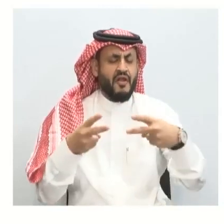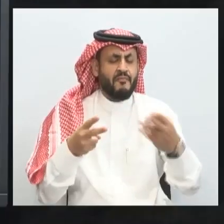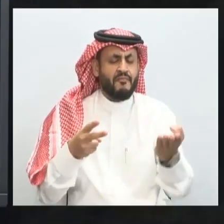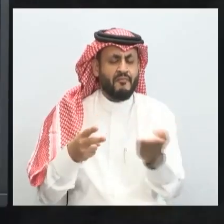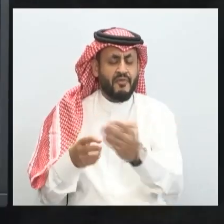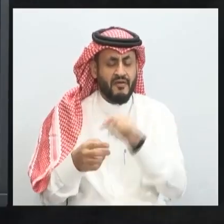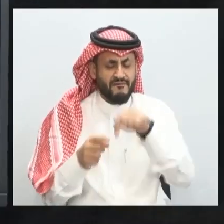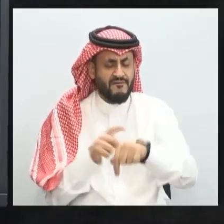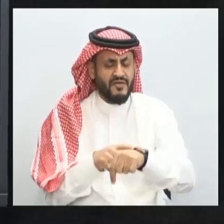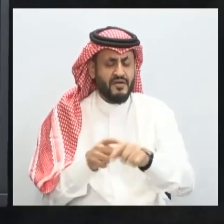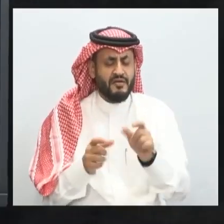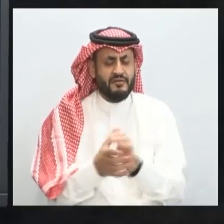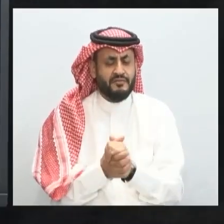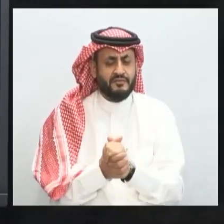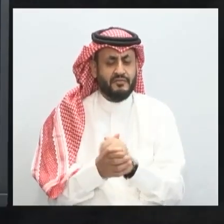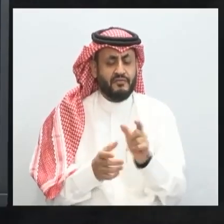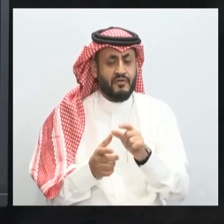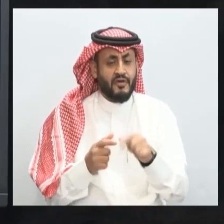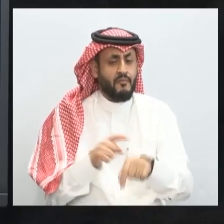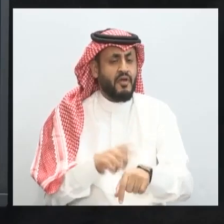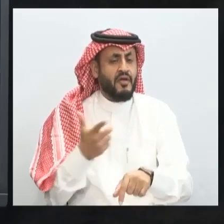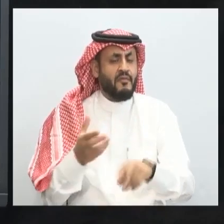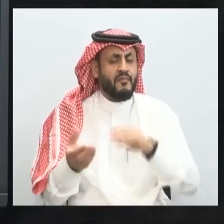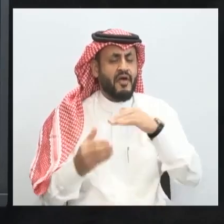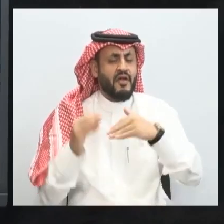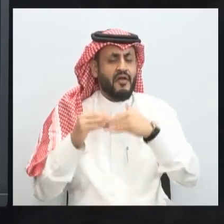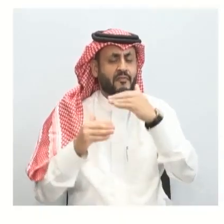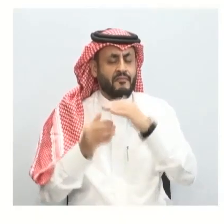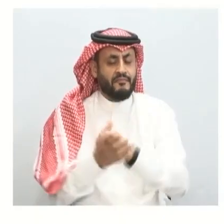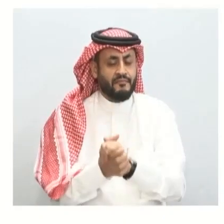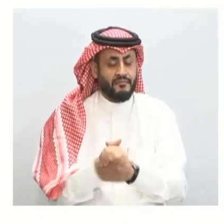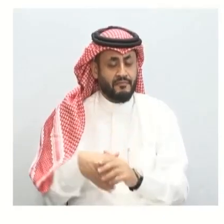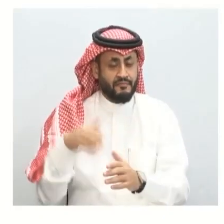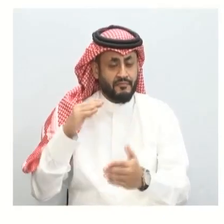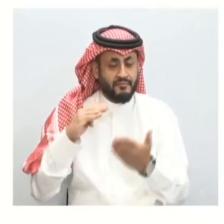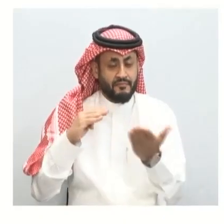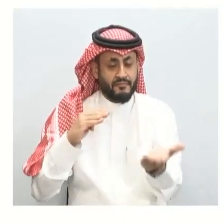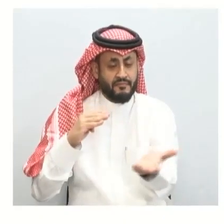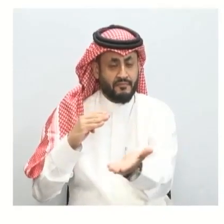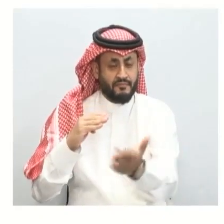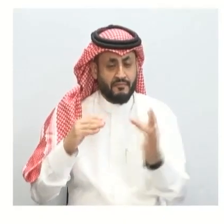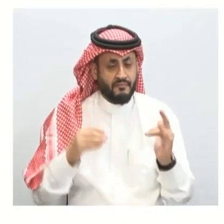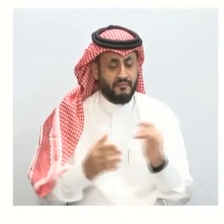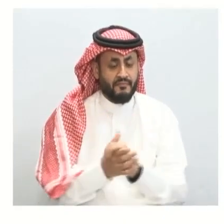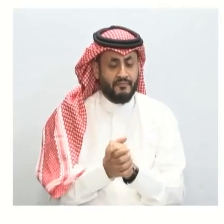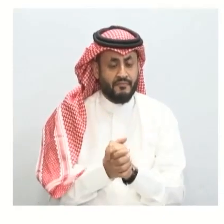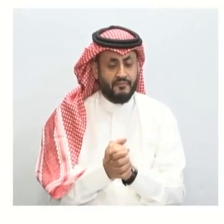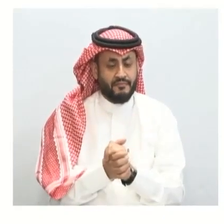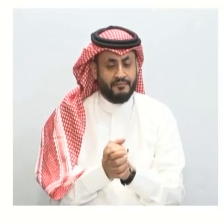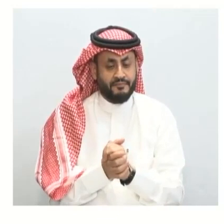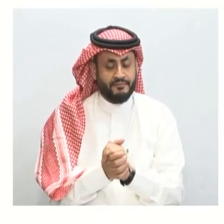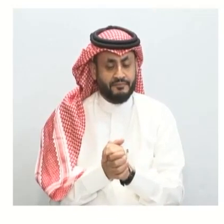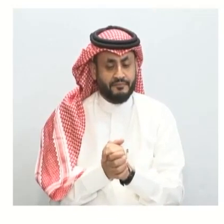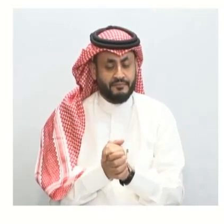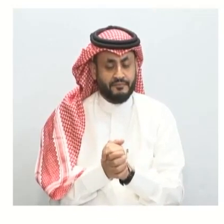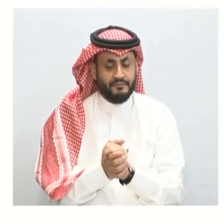a date. When did this organization start? Now, answering our question, we can see that we have here the question, how have scientists